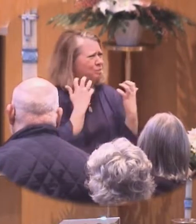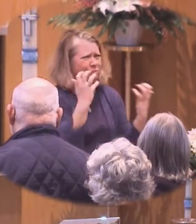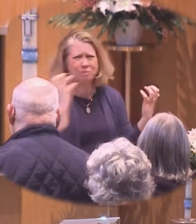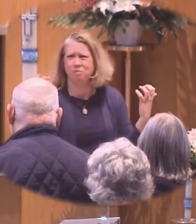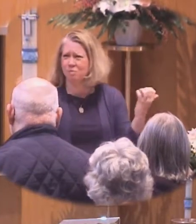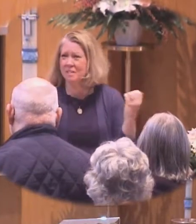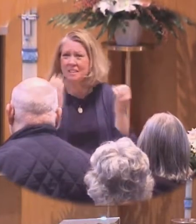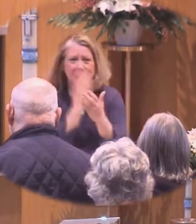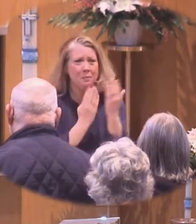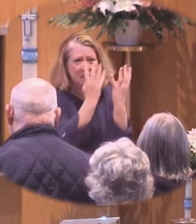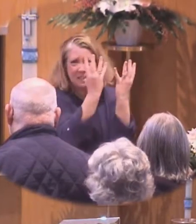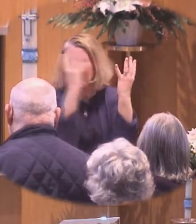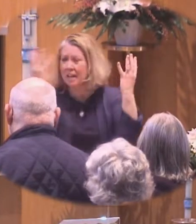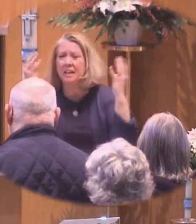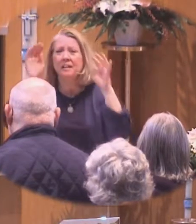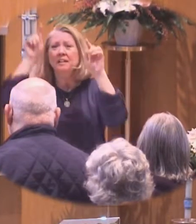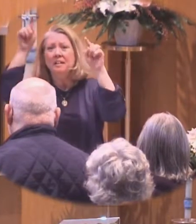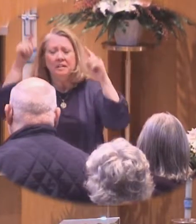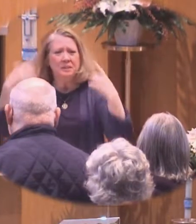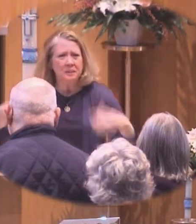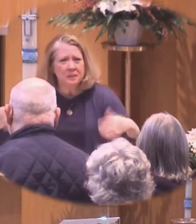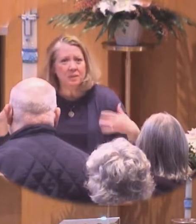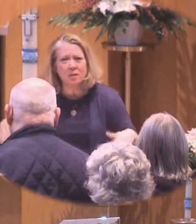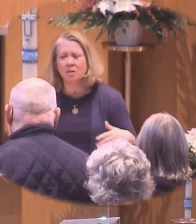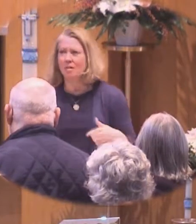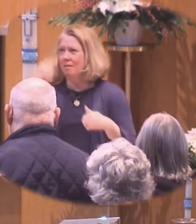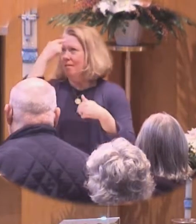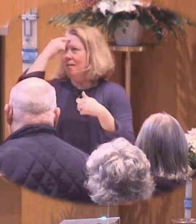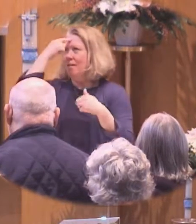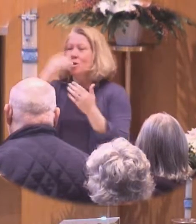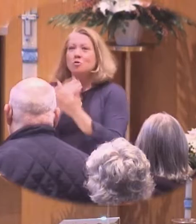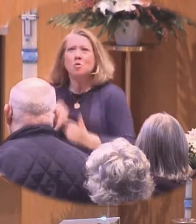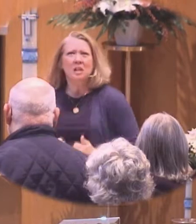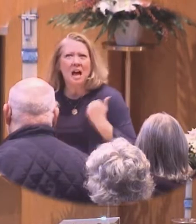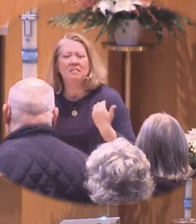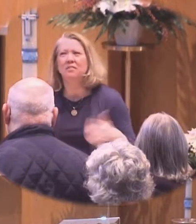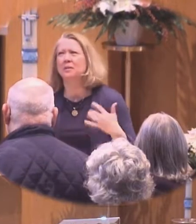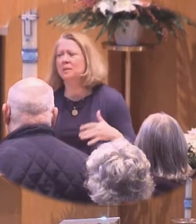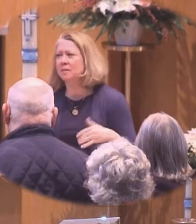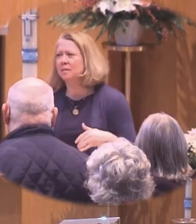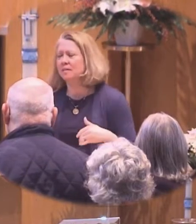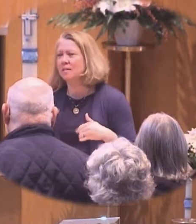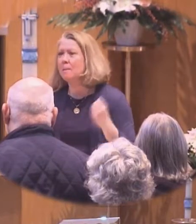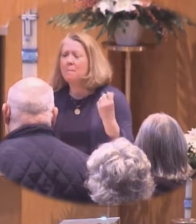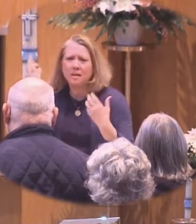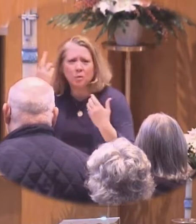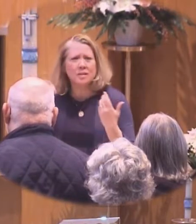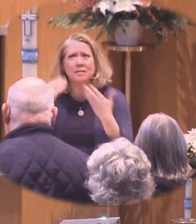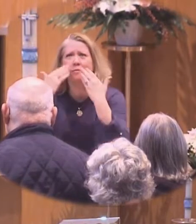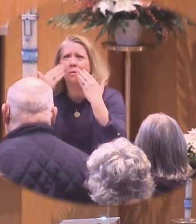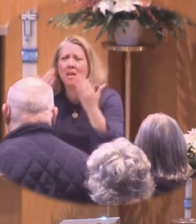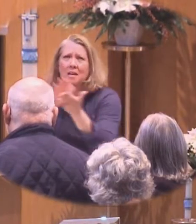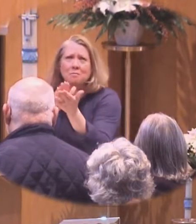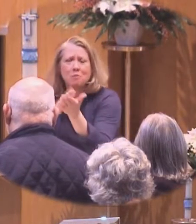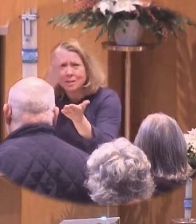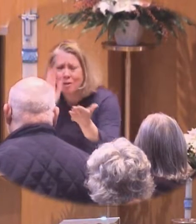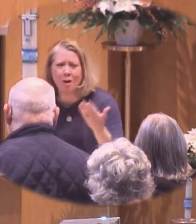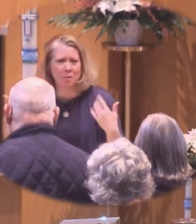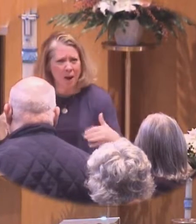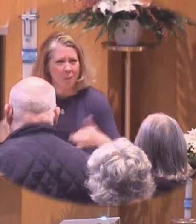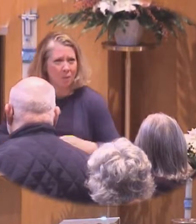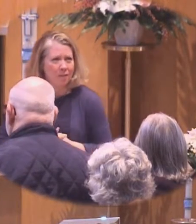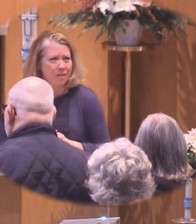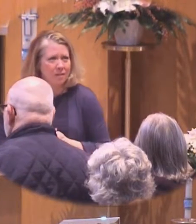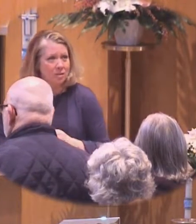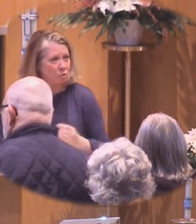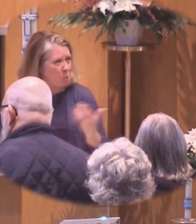reminded as we look around of that new life around us. And we have so much to give thanks and praise to our God for. And so as we come